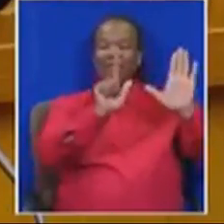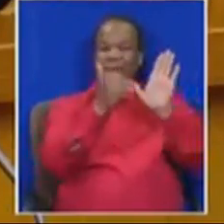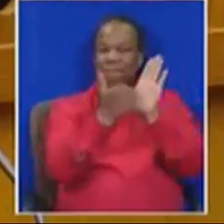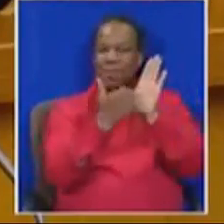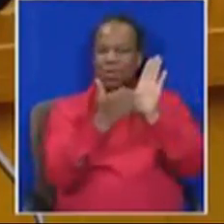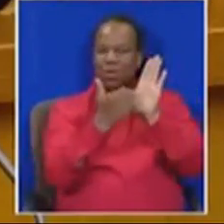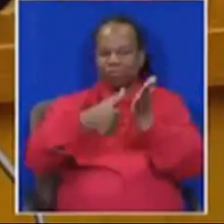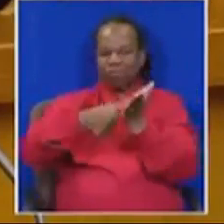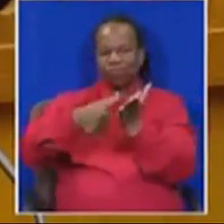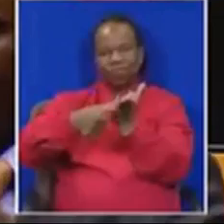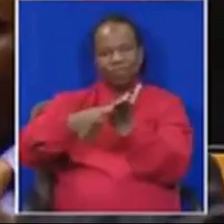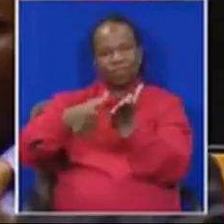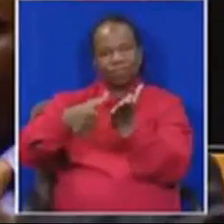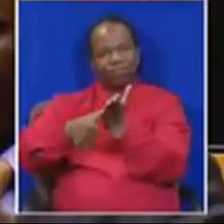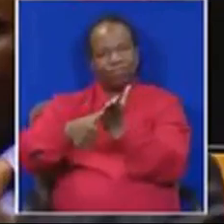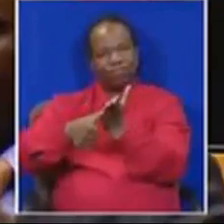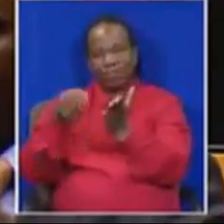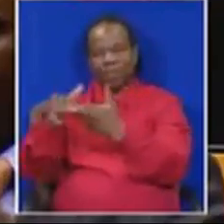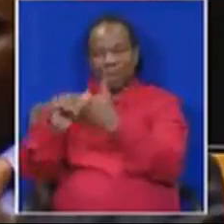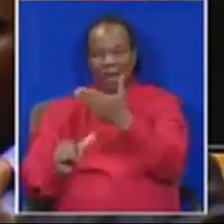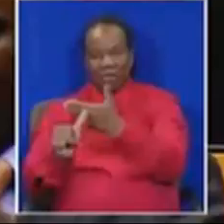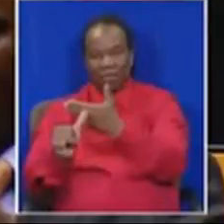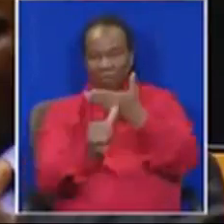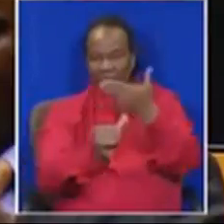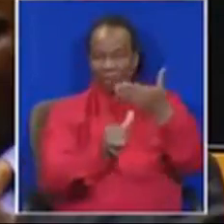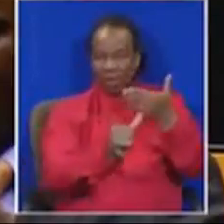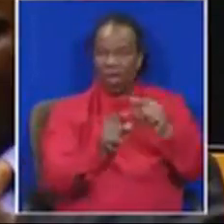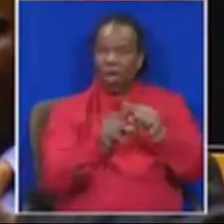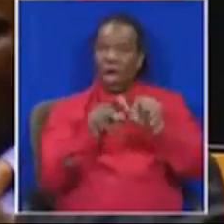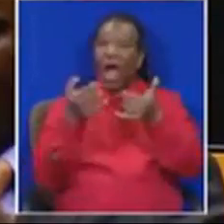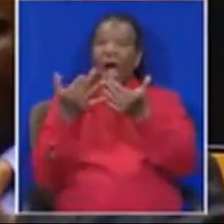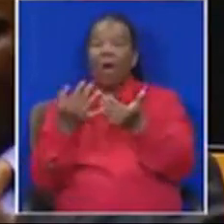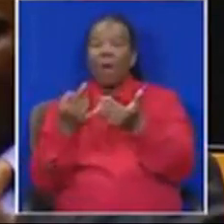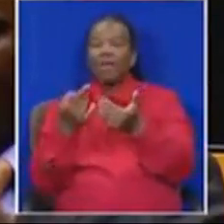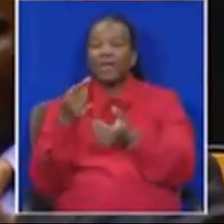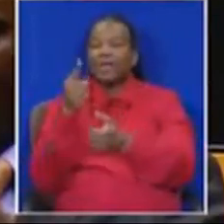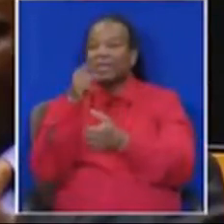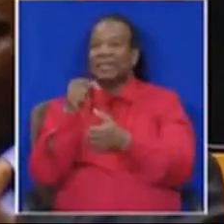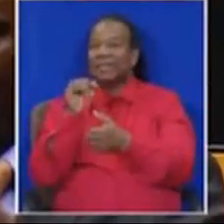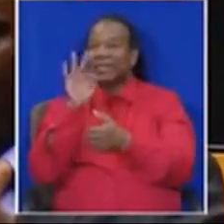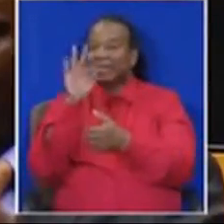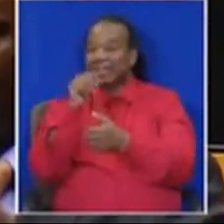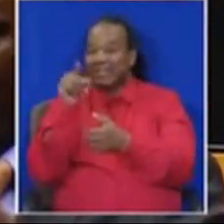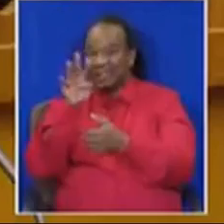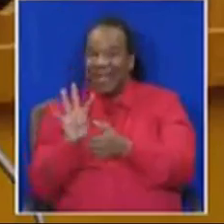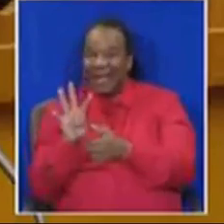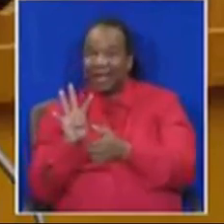paid each month, benefiting nearly a third of our population.